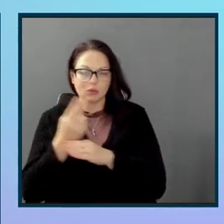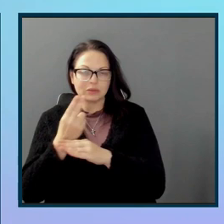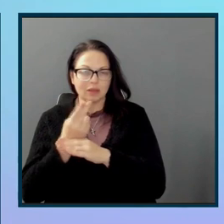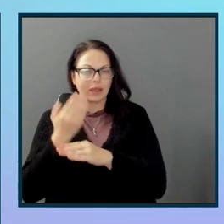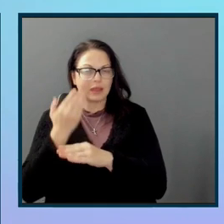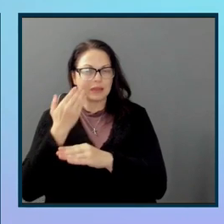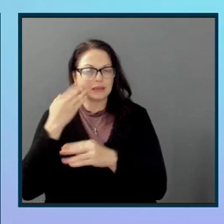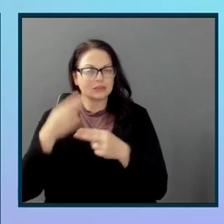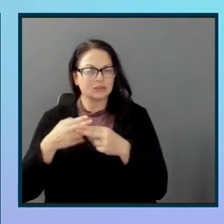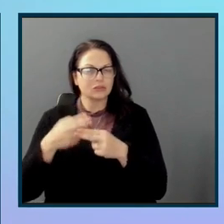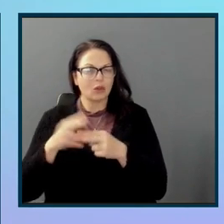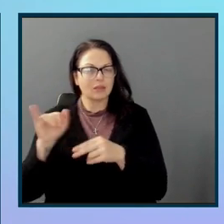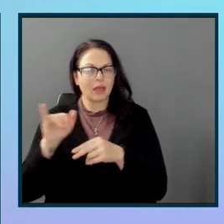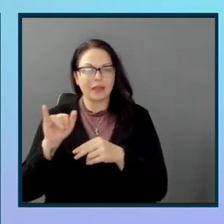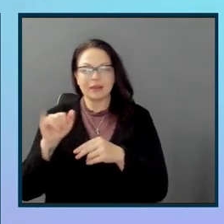something along the lines of